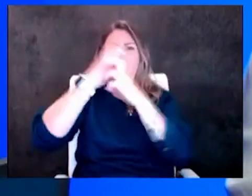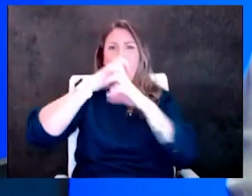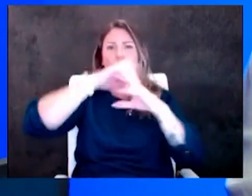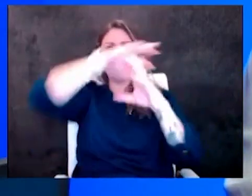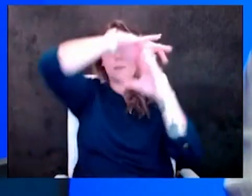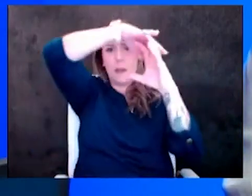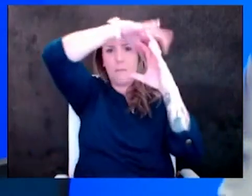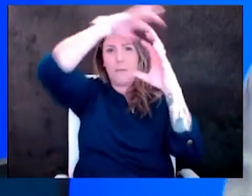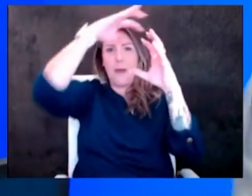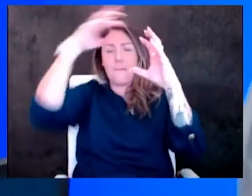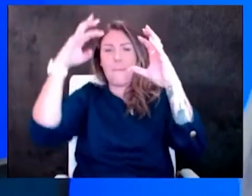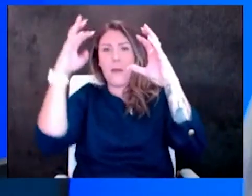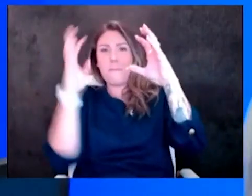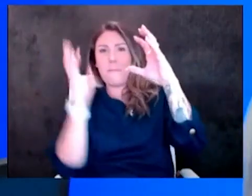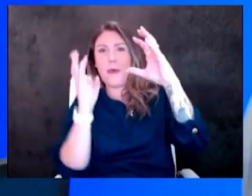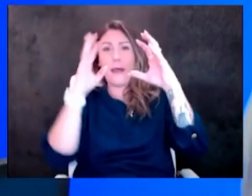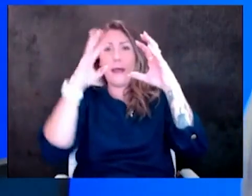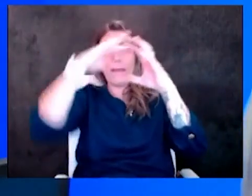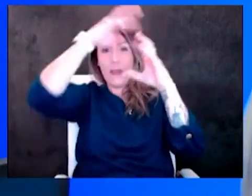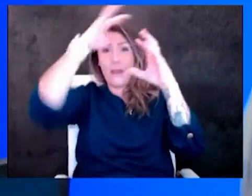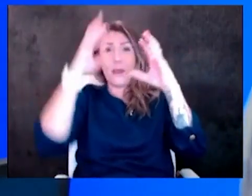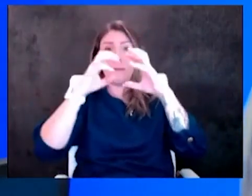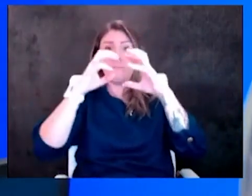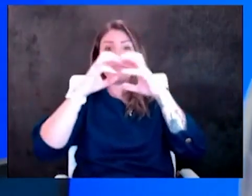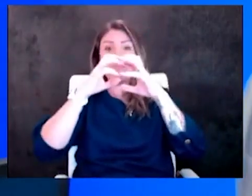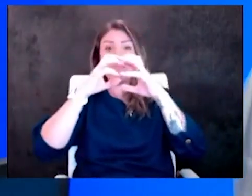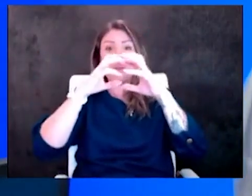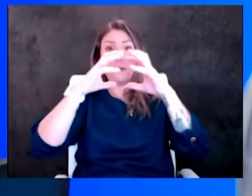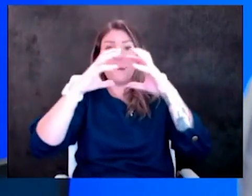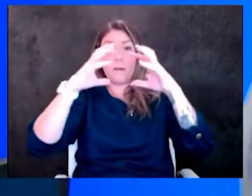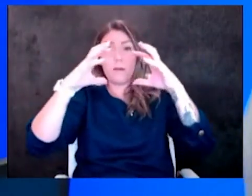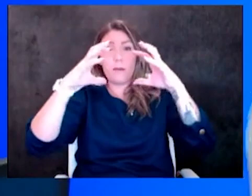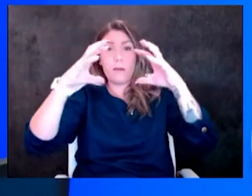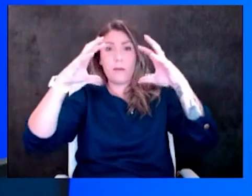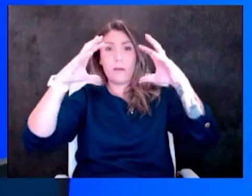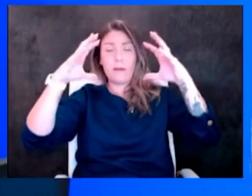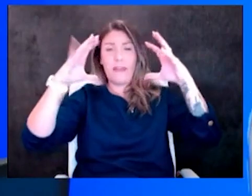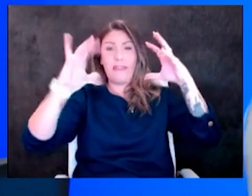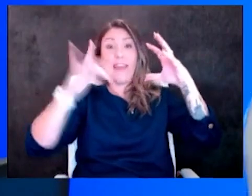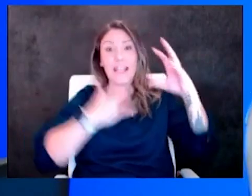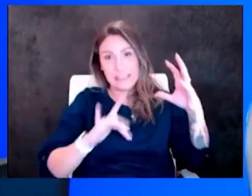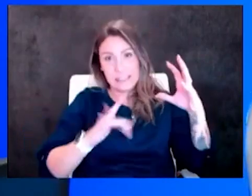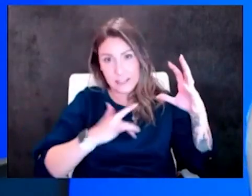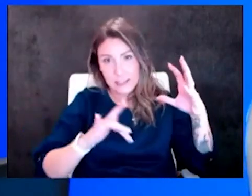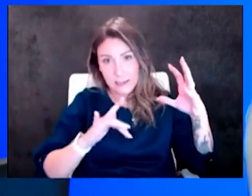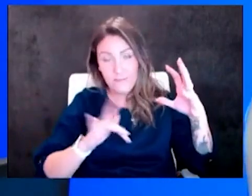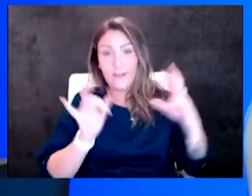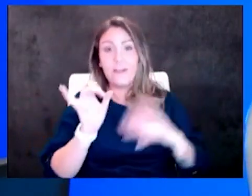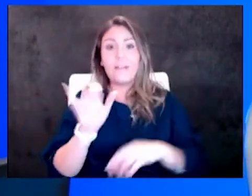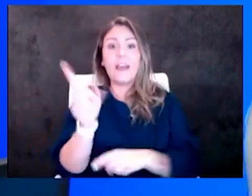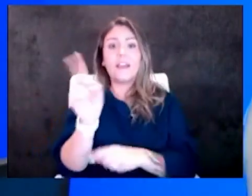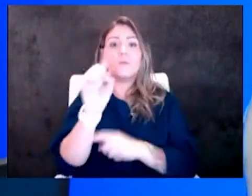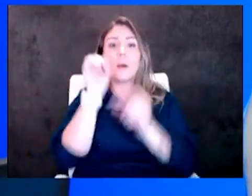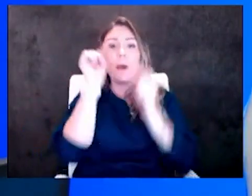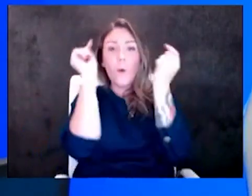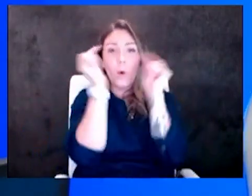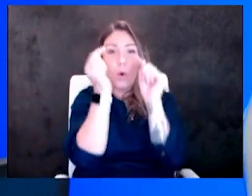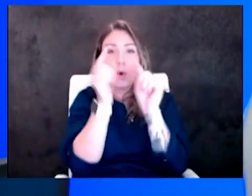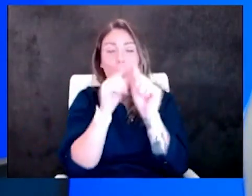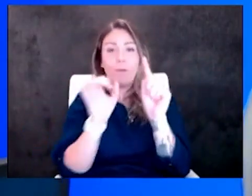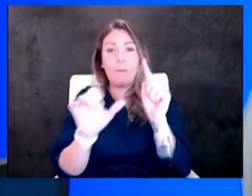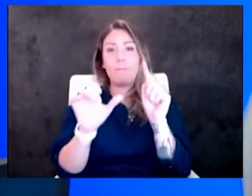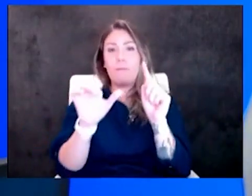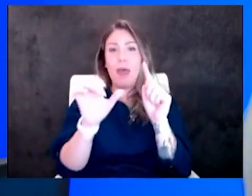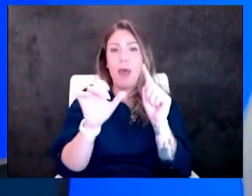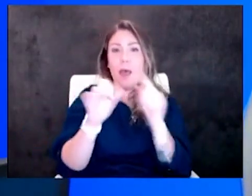the brain. The lining of the brain is exquisitely sensitive. This is where the headache from aneurysm comes from. Headache